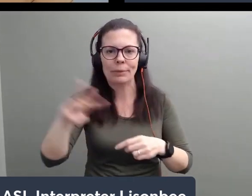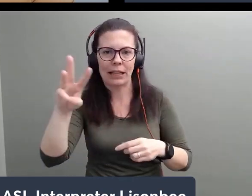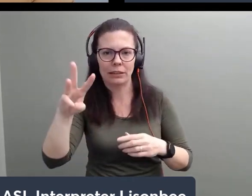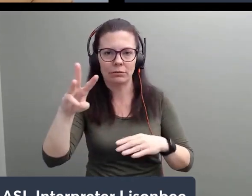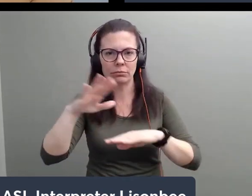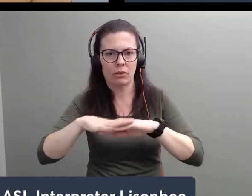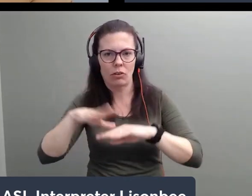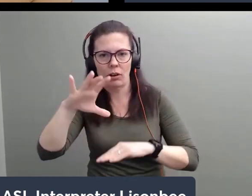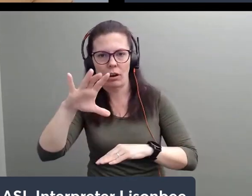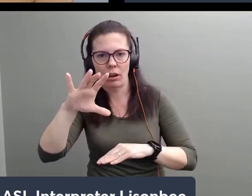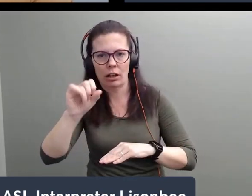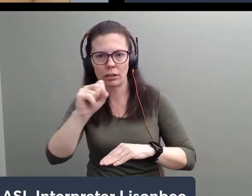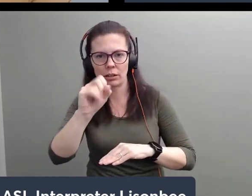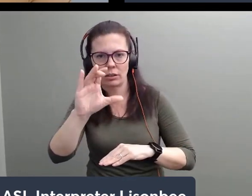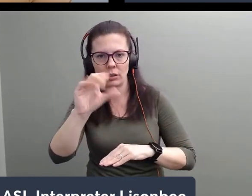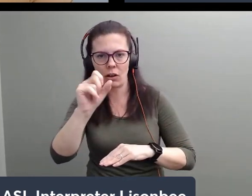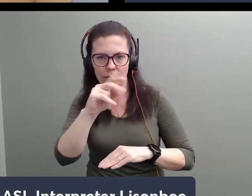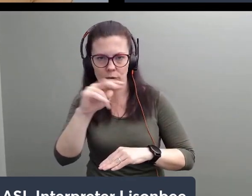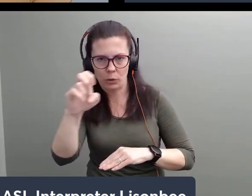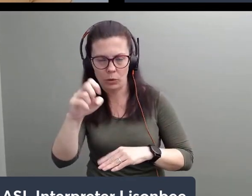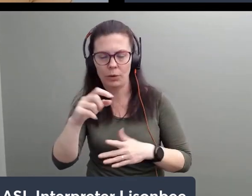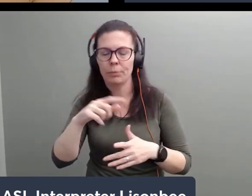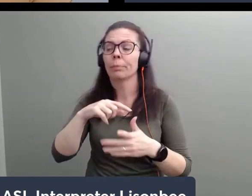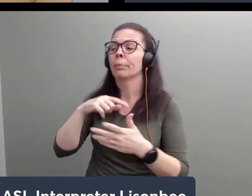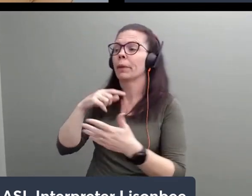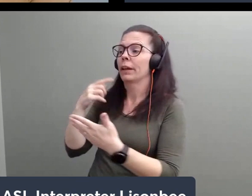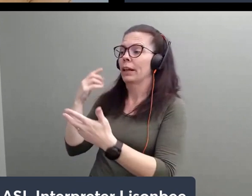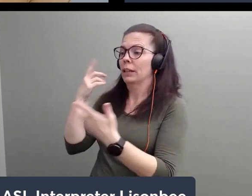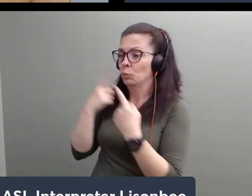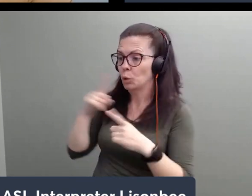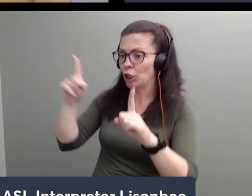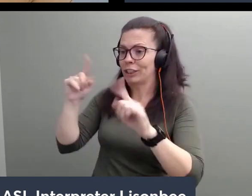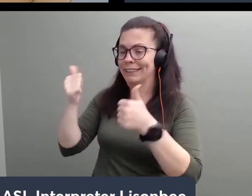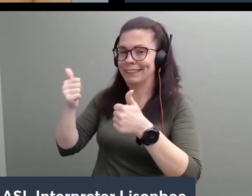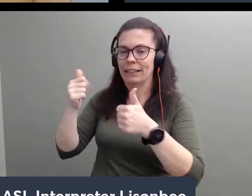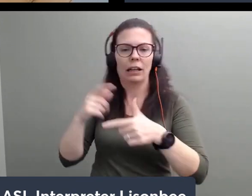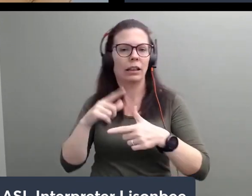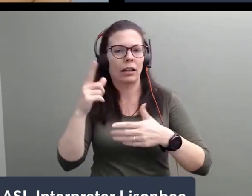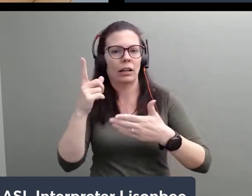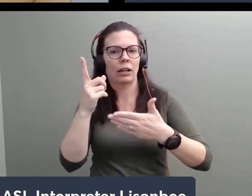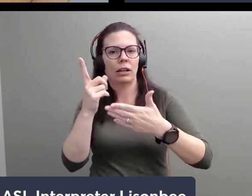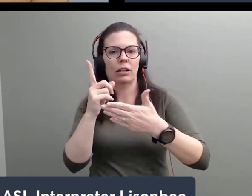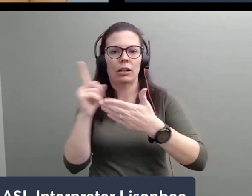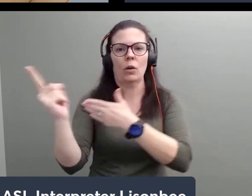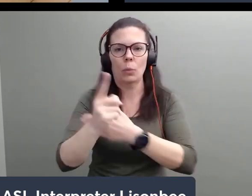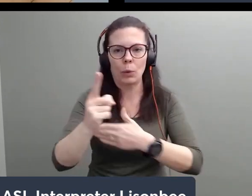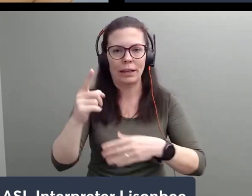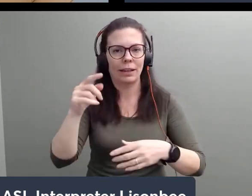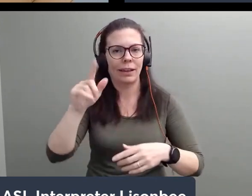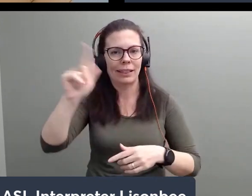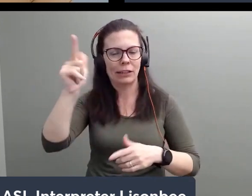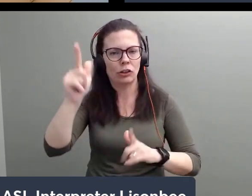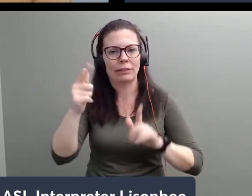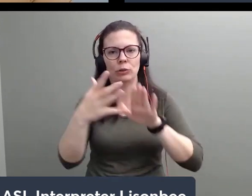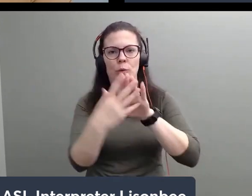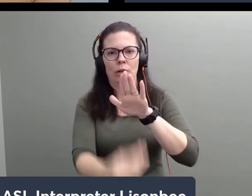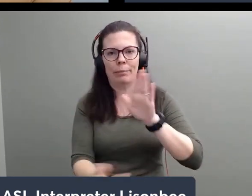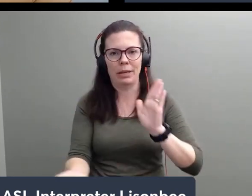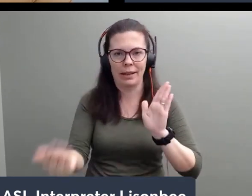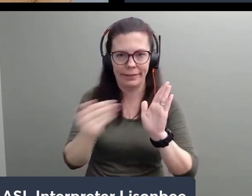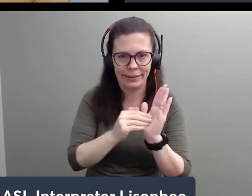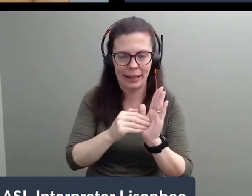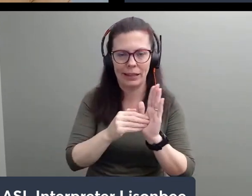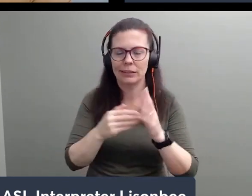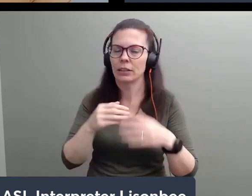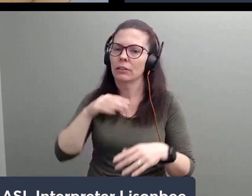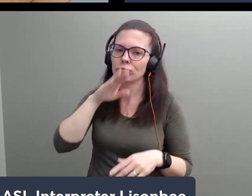console, and I would get it to work. But then, a week later, I would have to create another copy of the same thing. And I would go through a